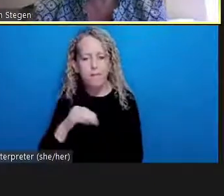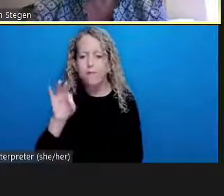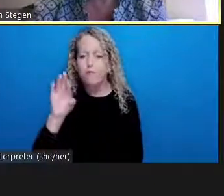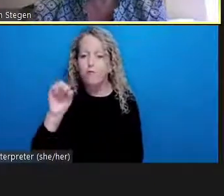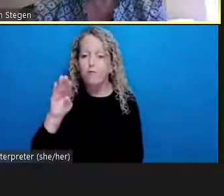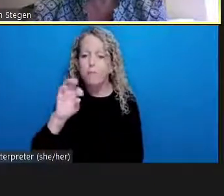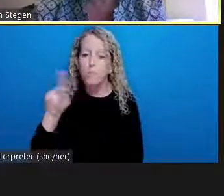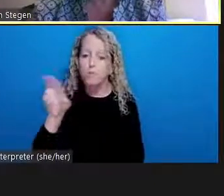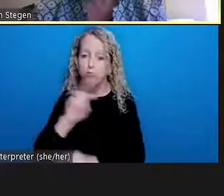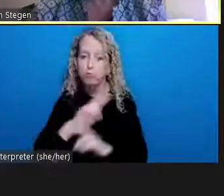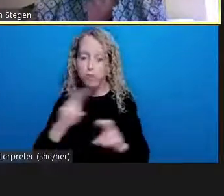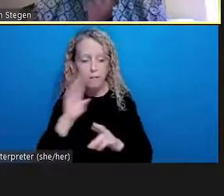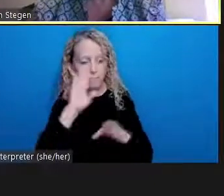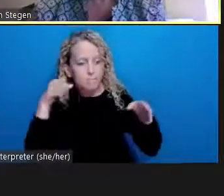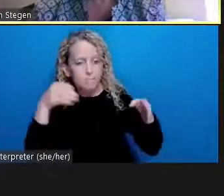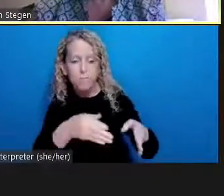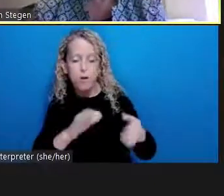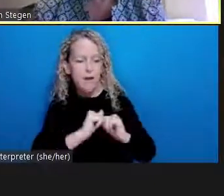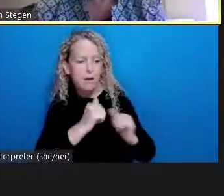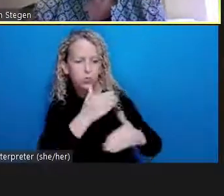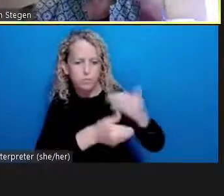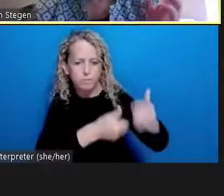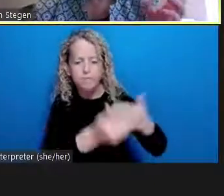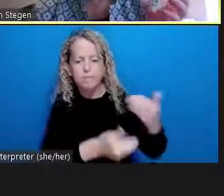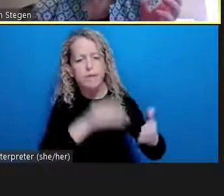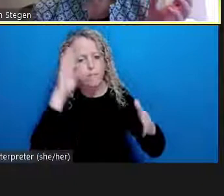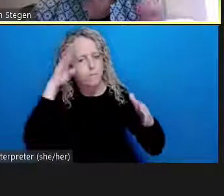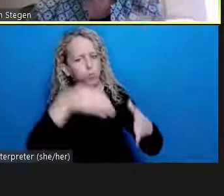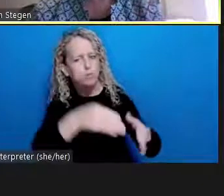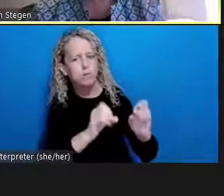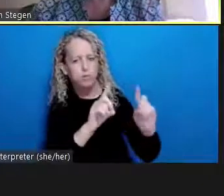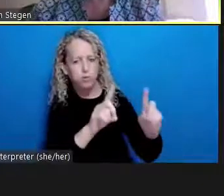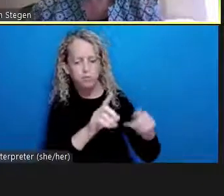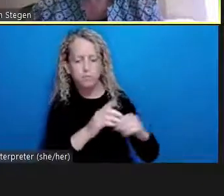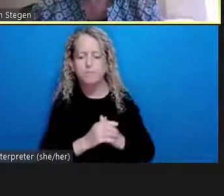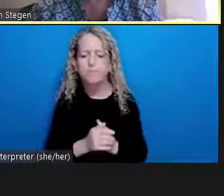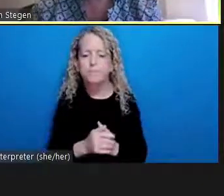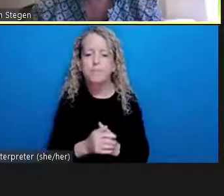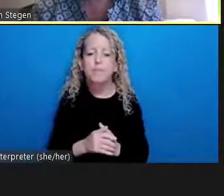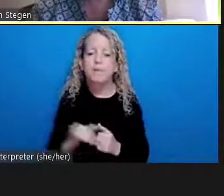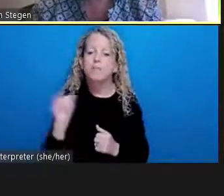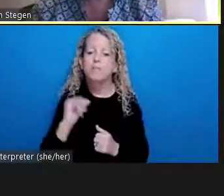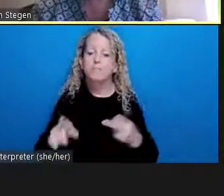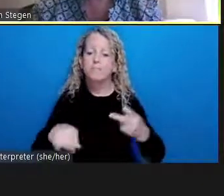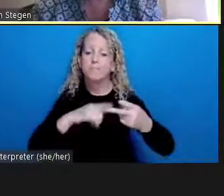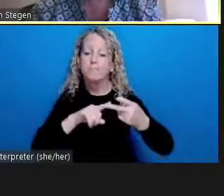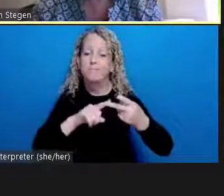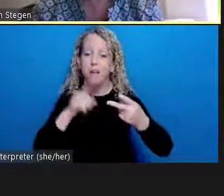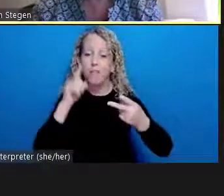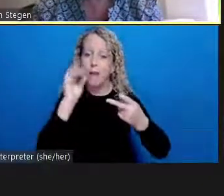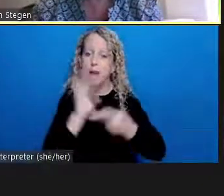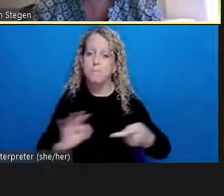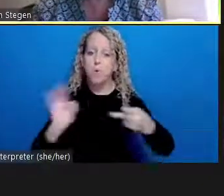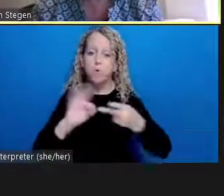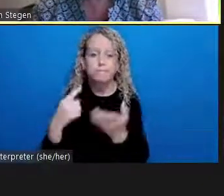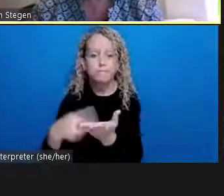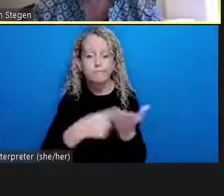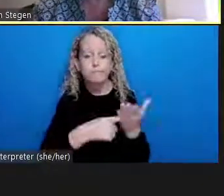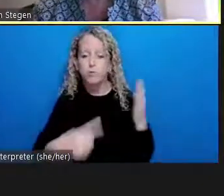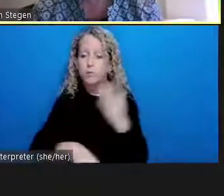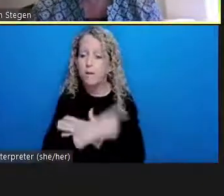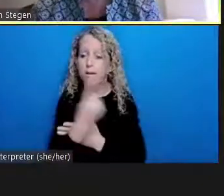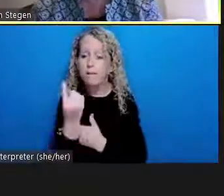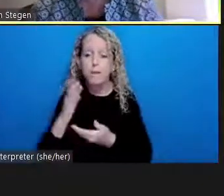on education. And then finally, the second area that I felt was important to consider today was partnership and